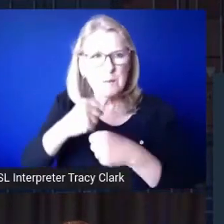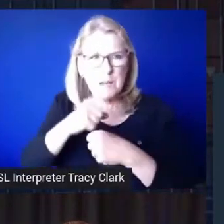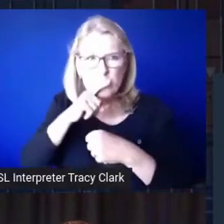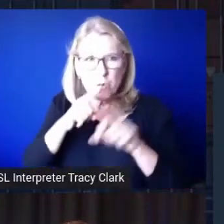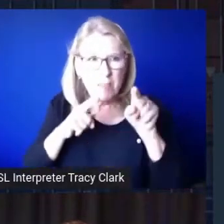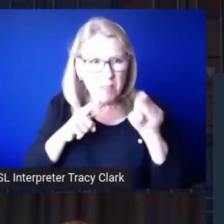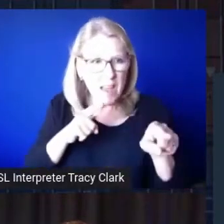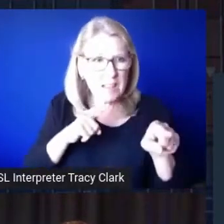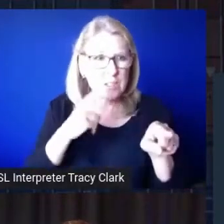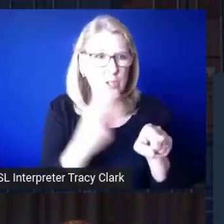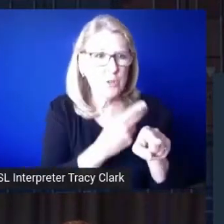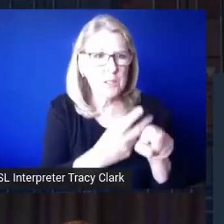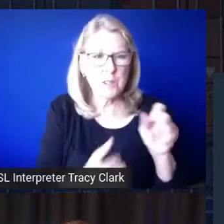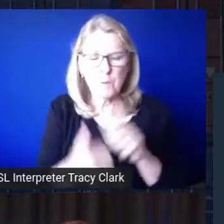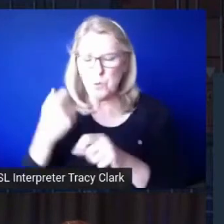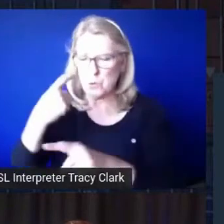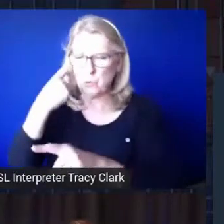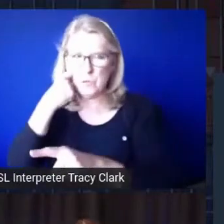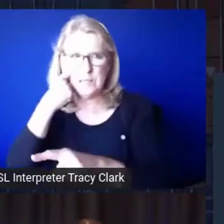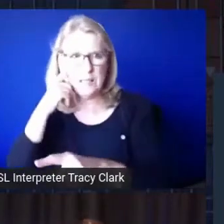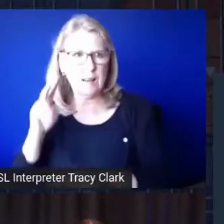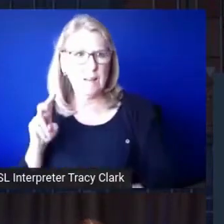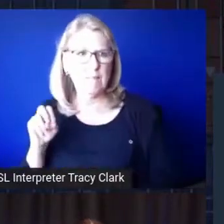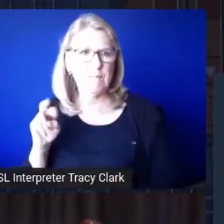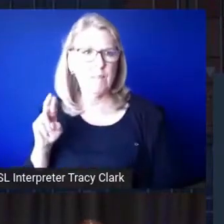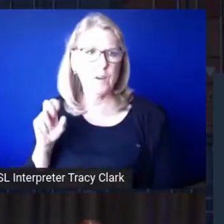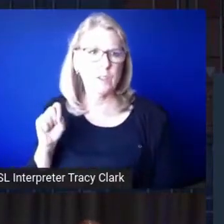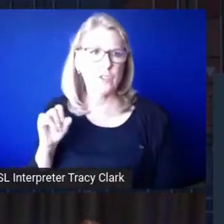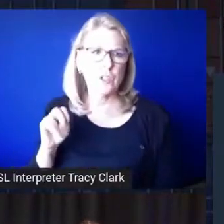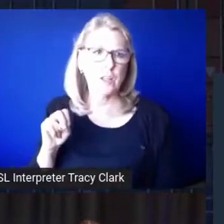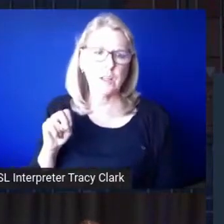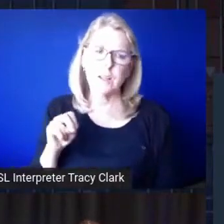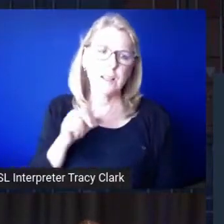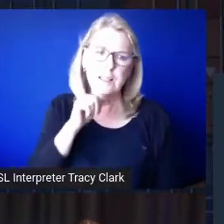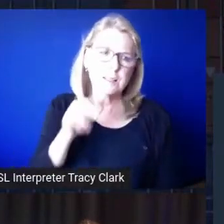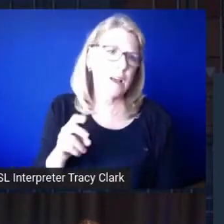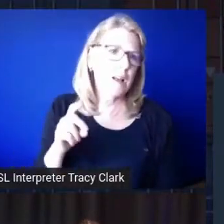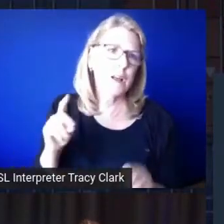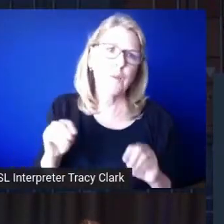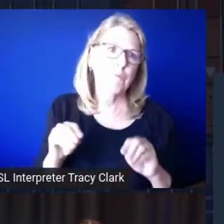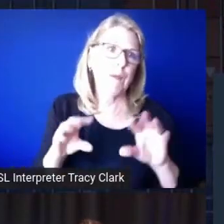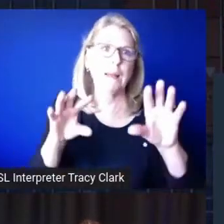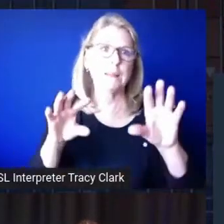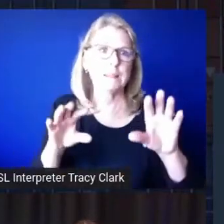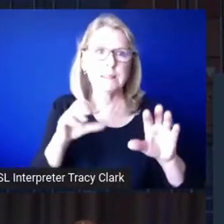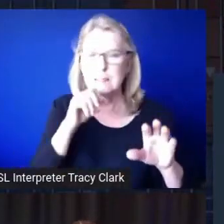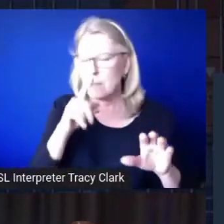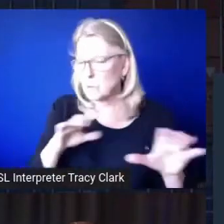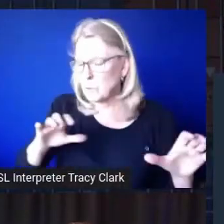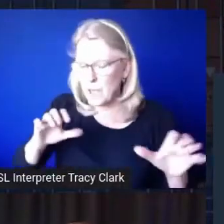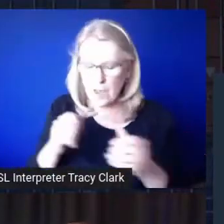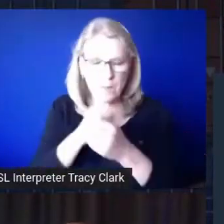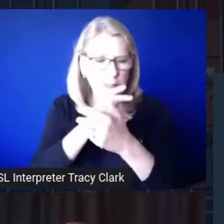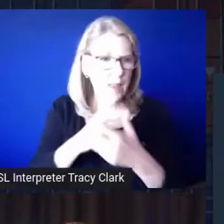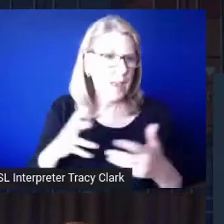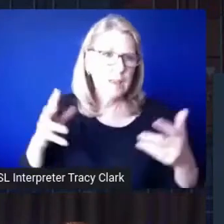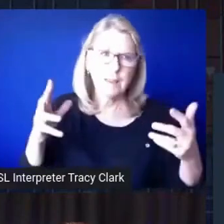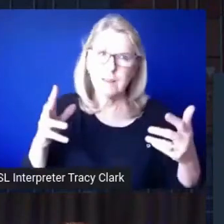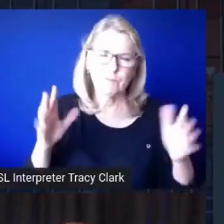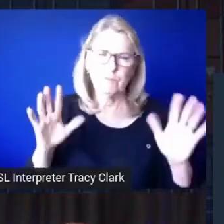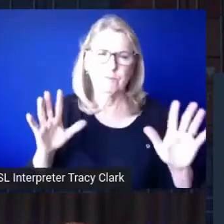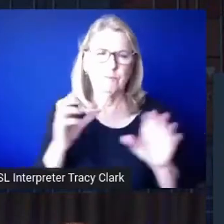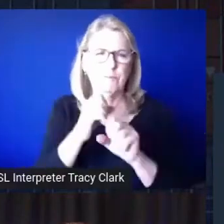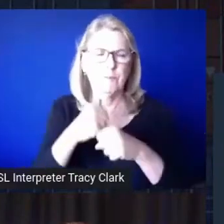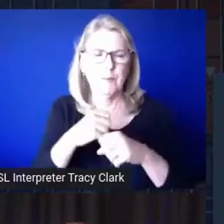it's this magic thing that does everything, because as soon as we flip that page, people go, aha, I caught you. I want that to be very clear.